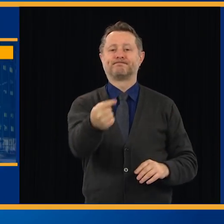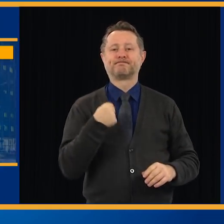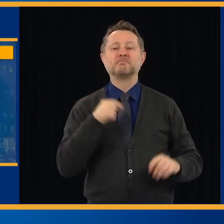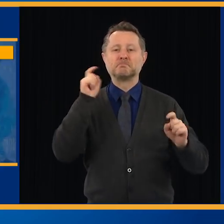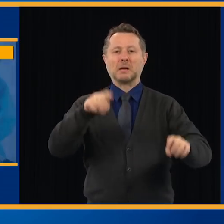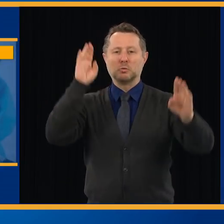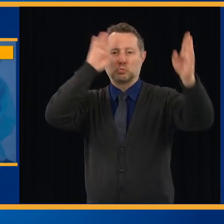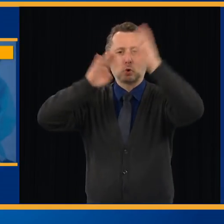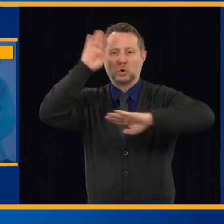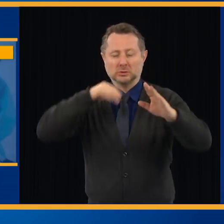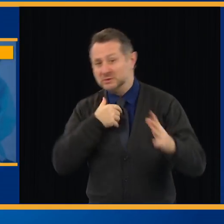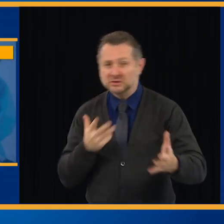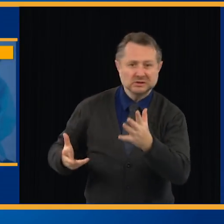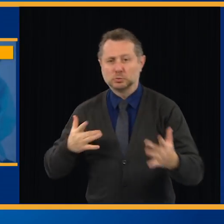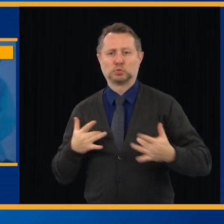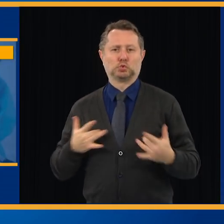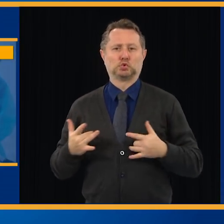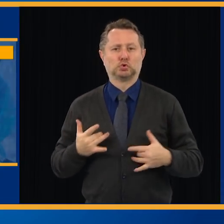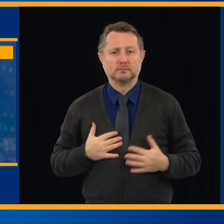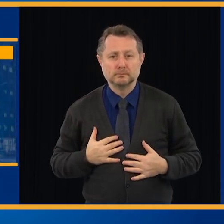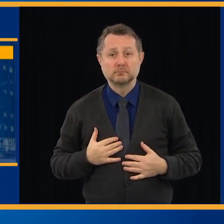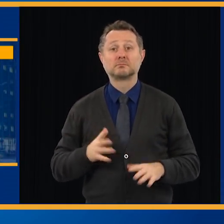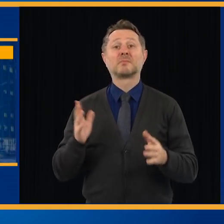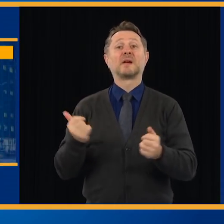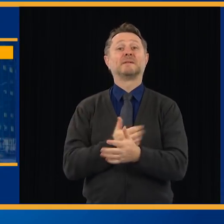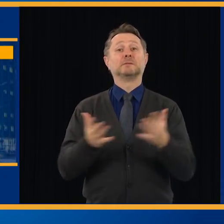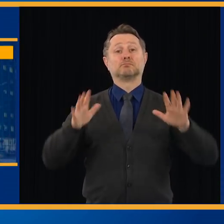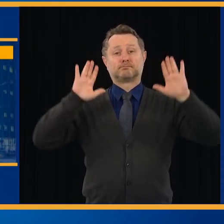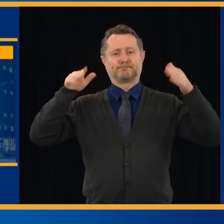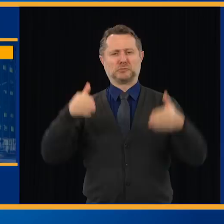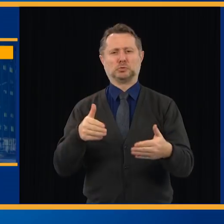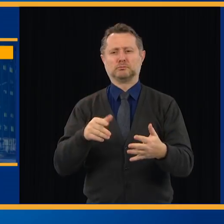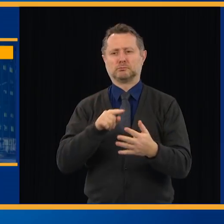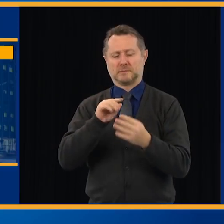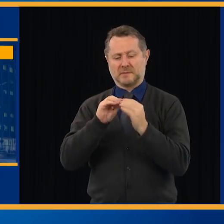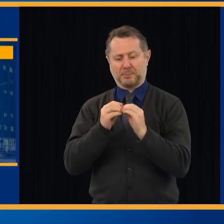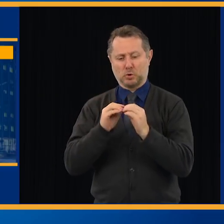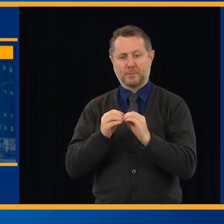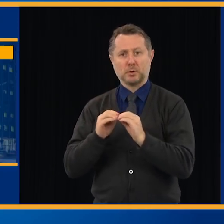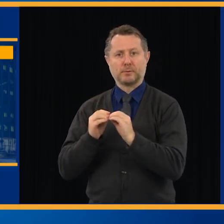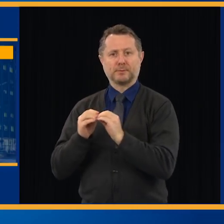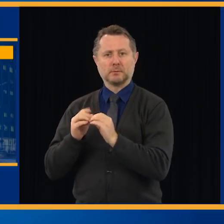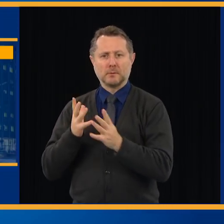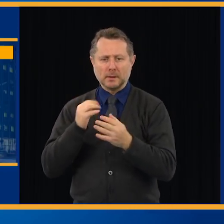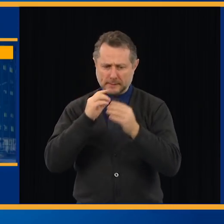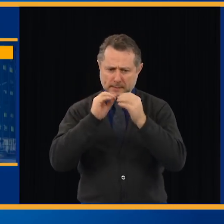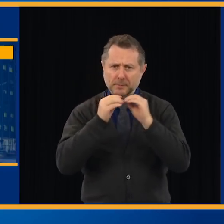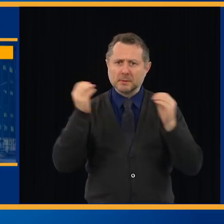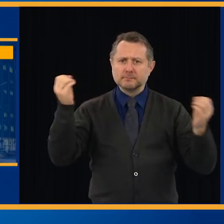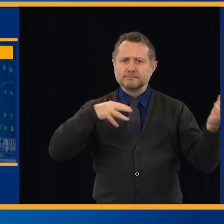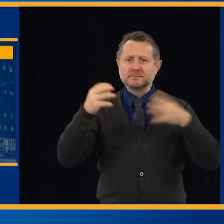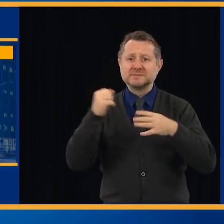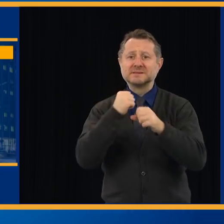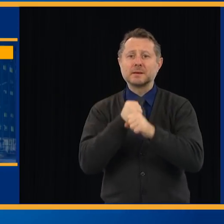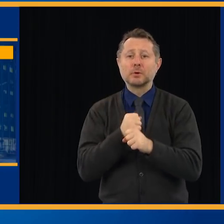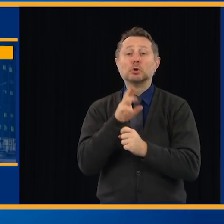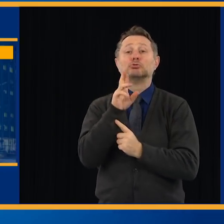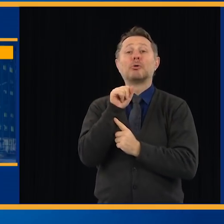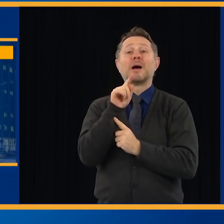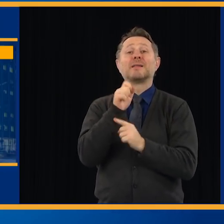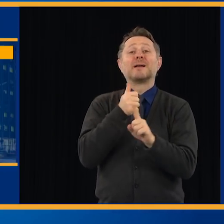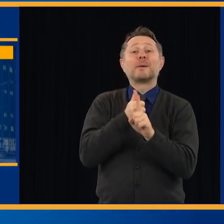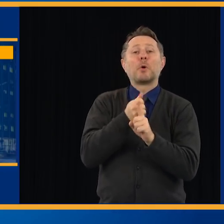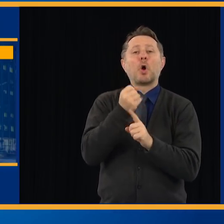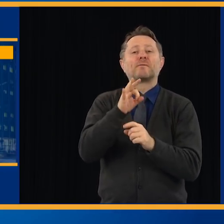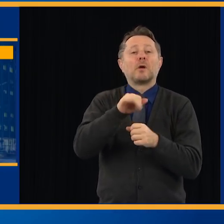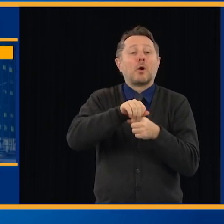based on the data and the numbers. I'm sorry. And the rate of transmission, RT, rate of